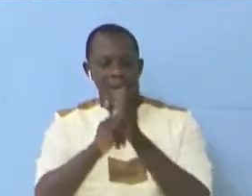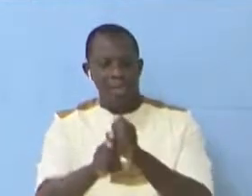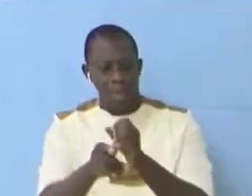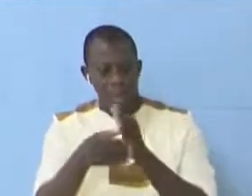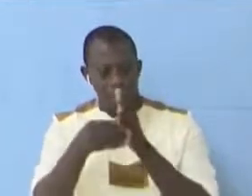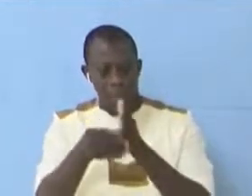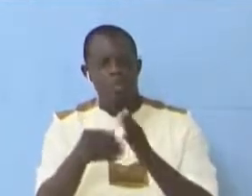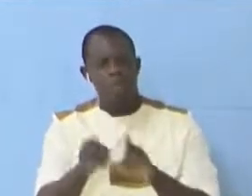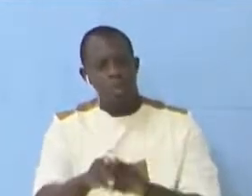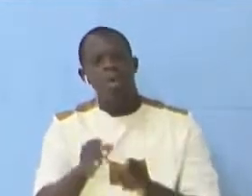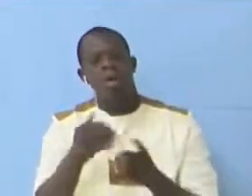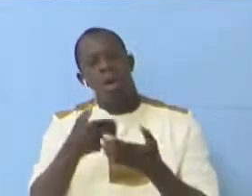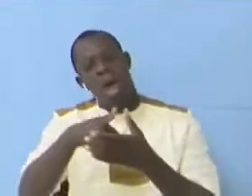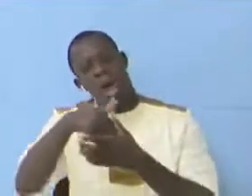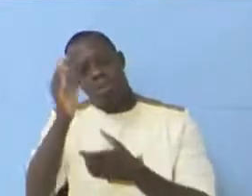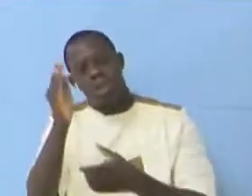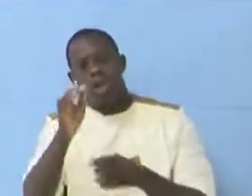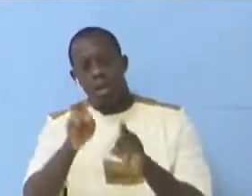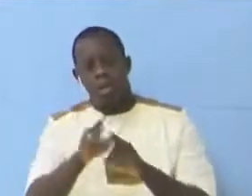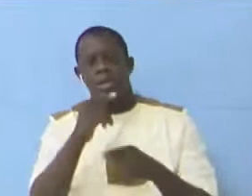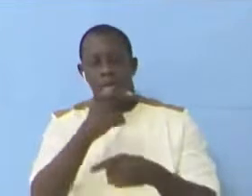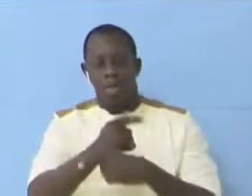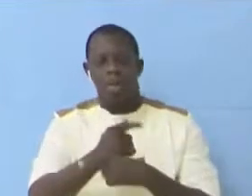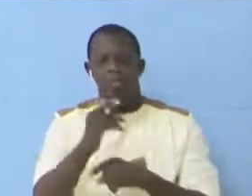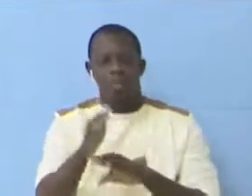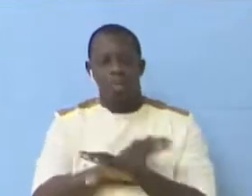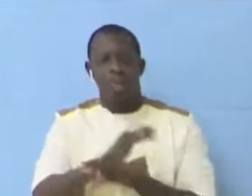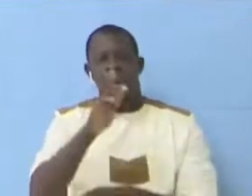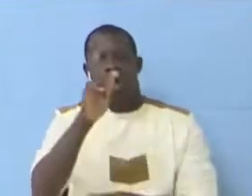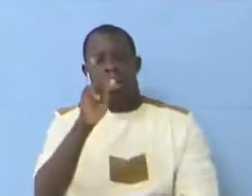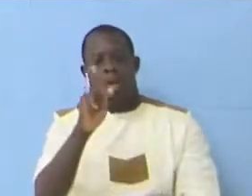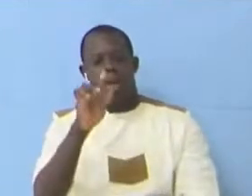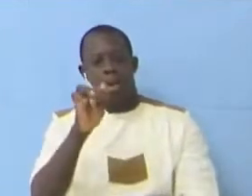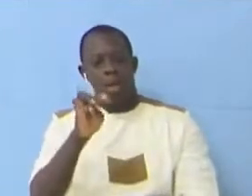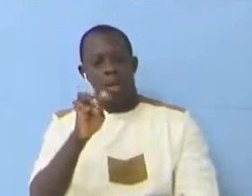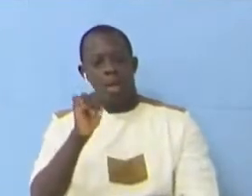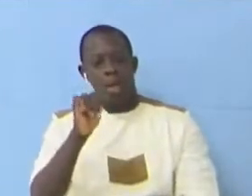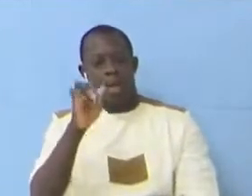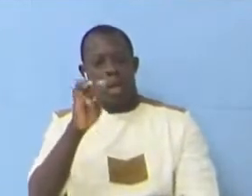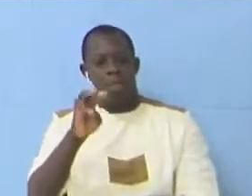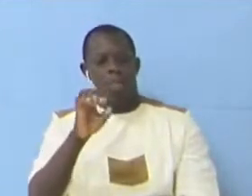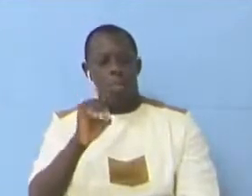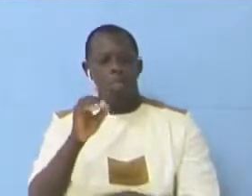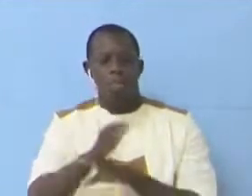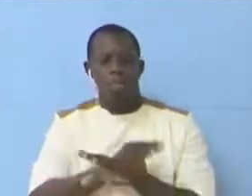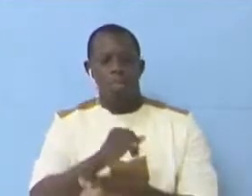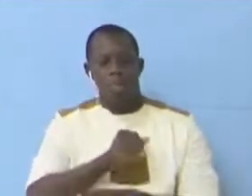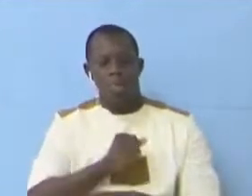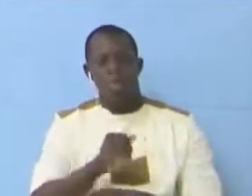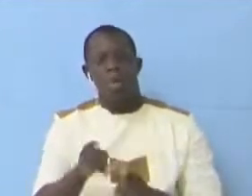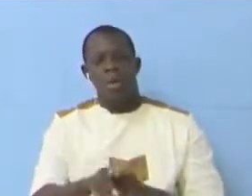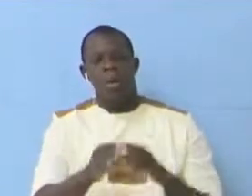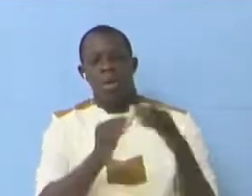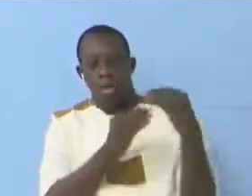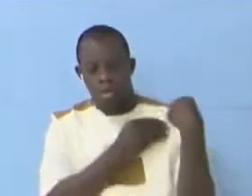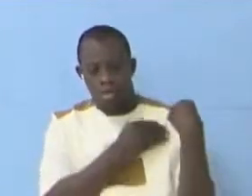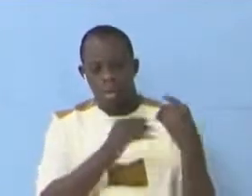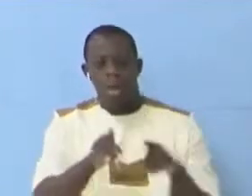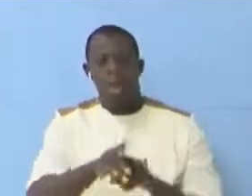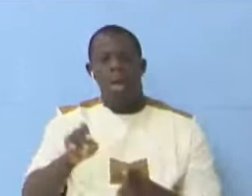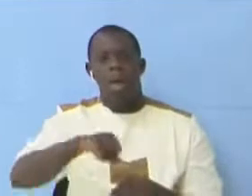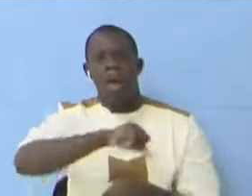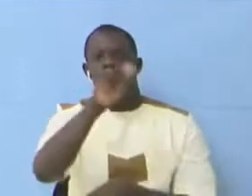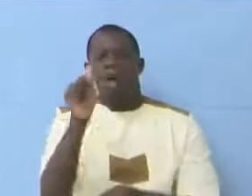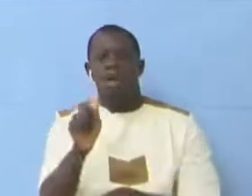nekkoon ki nga xam ne moo nekkoon ci bànqaas bi doon séntu lu jëm ci wàllu bitim réew external affairs. And Aliou Singate